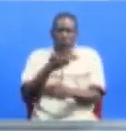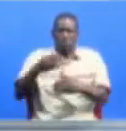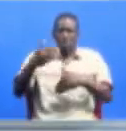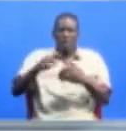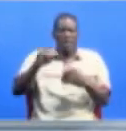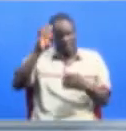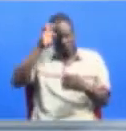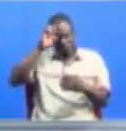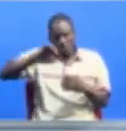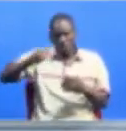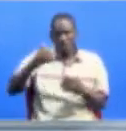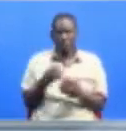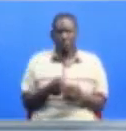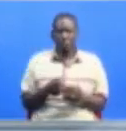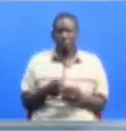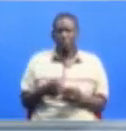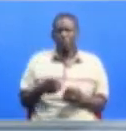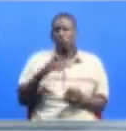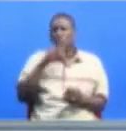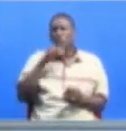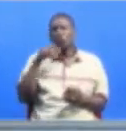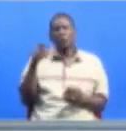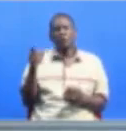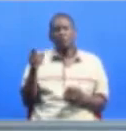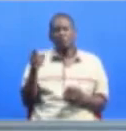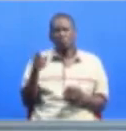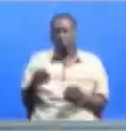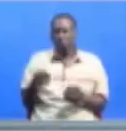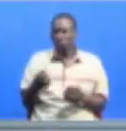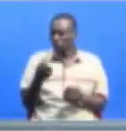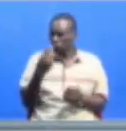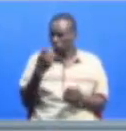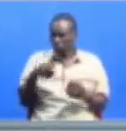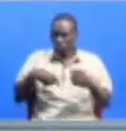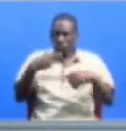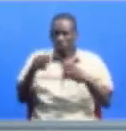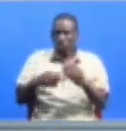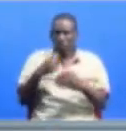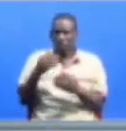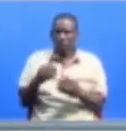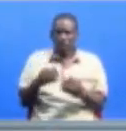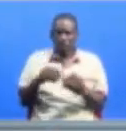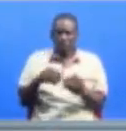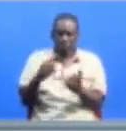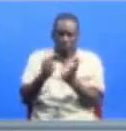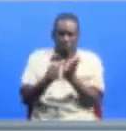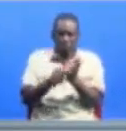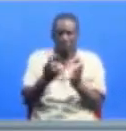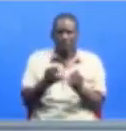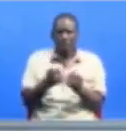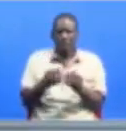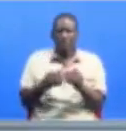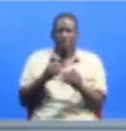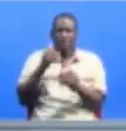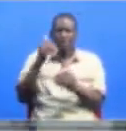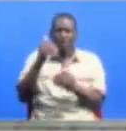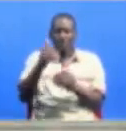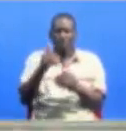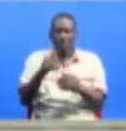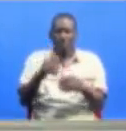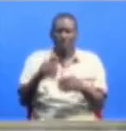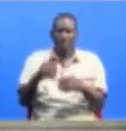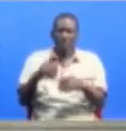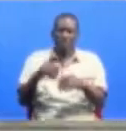Town, Frederick Kipkoech Bett undergoes medication after complications that resulted while in